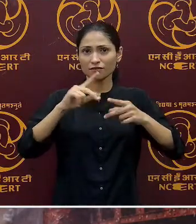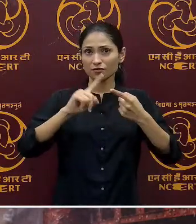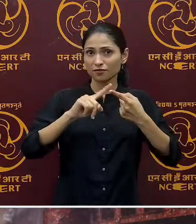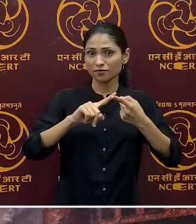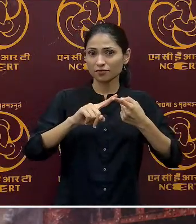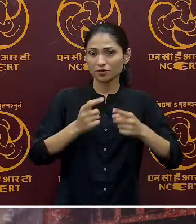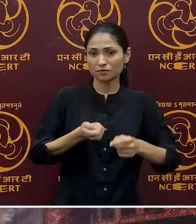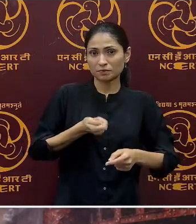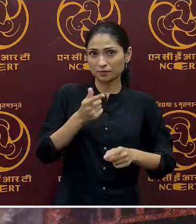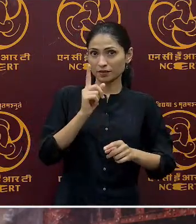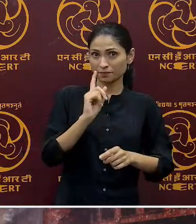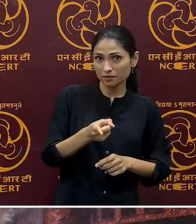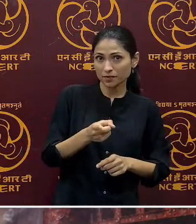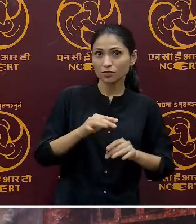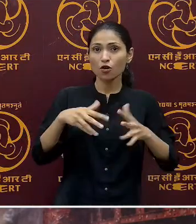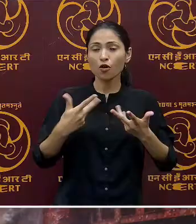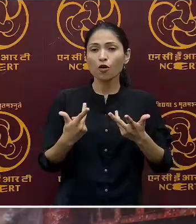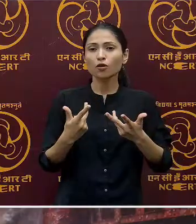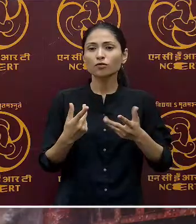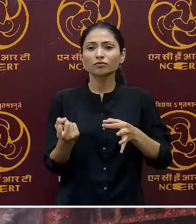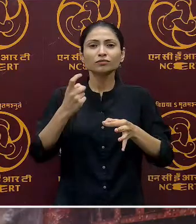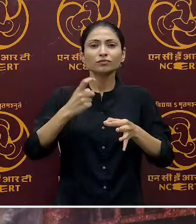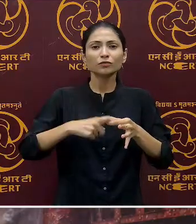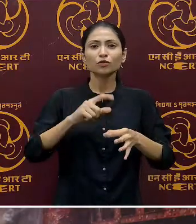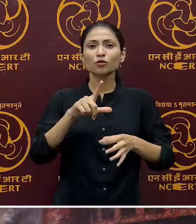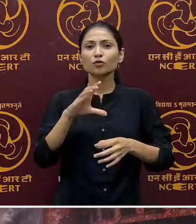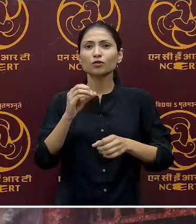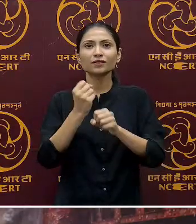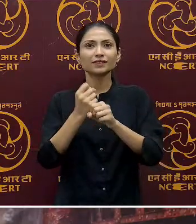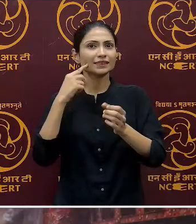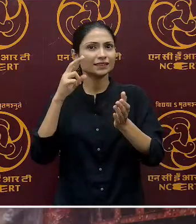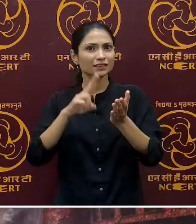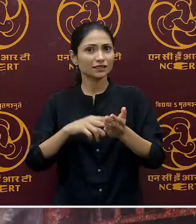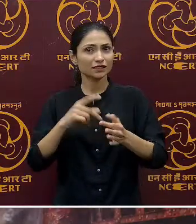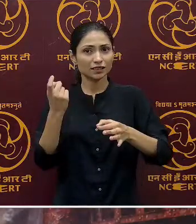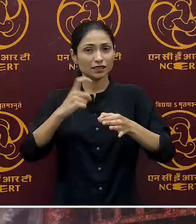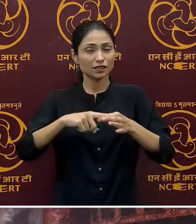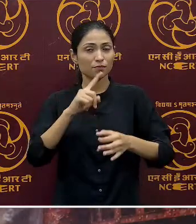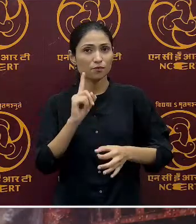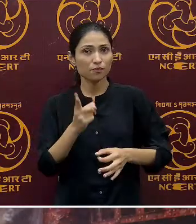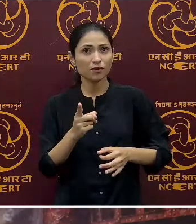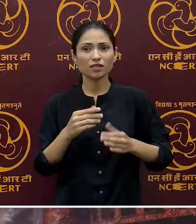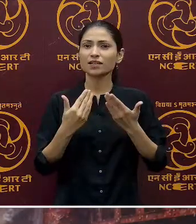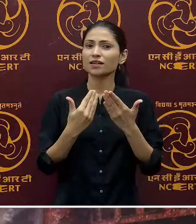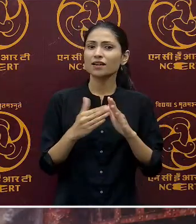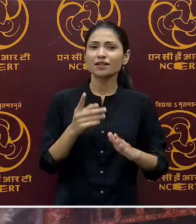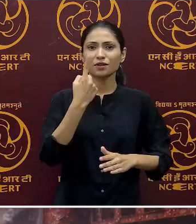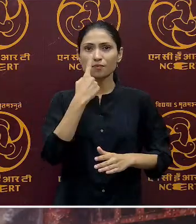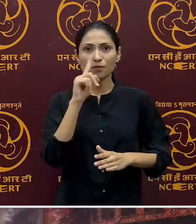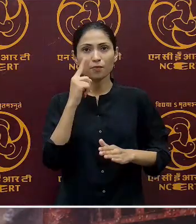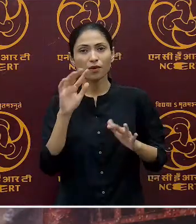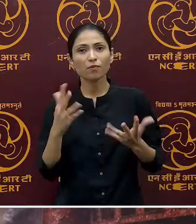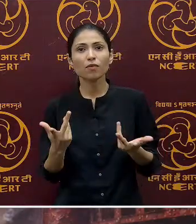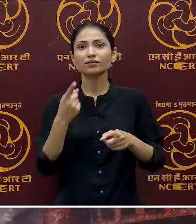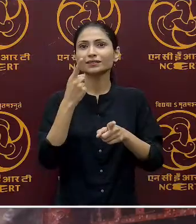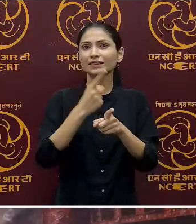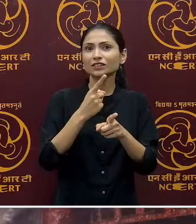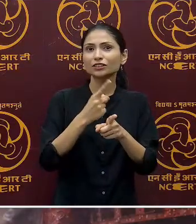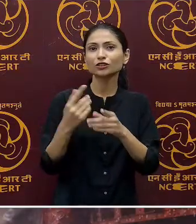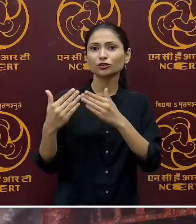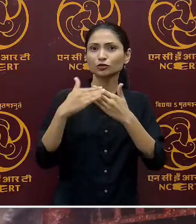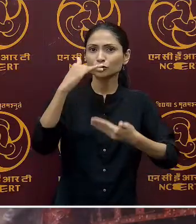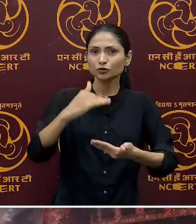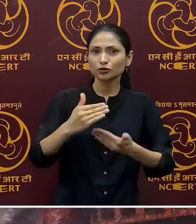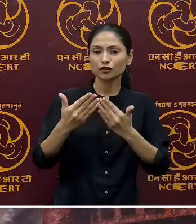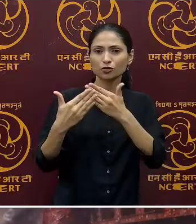any login required for a separate person, be it a teacher, be it a parent, be it a student? Would you like to share these